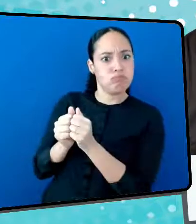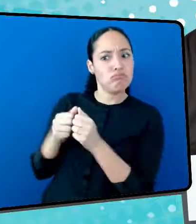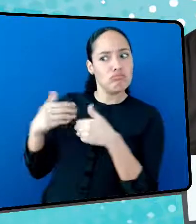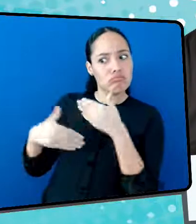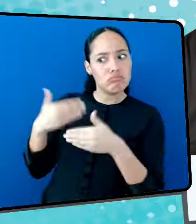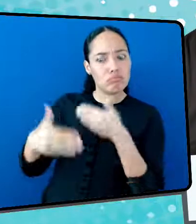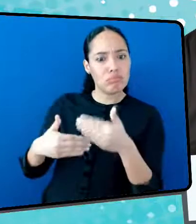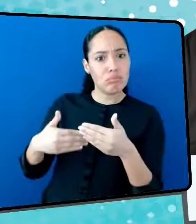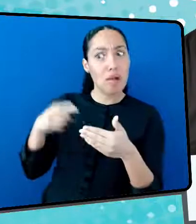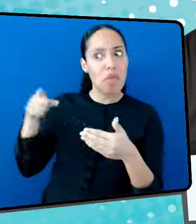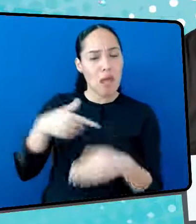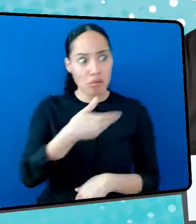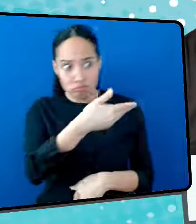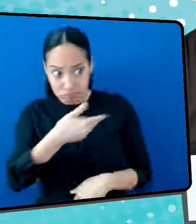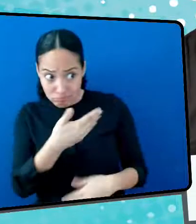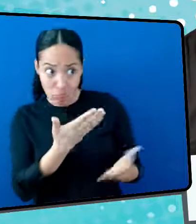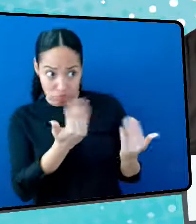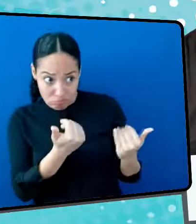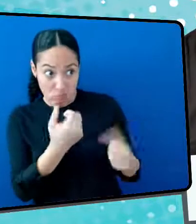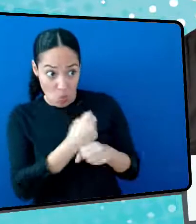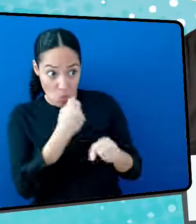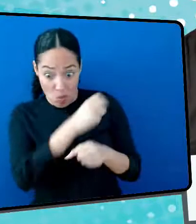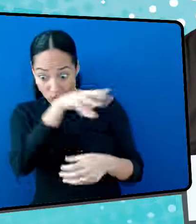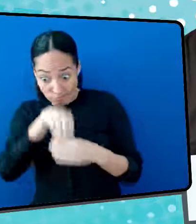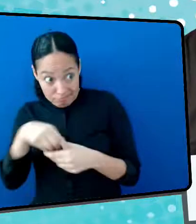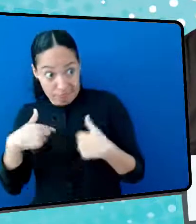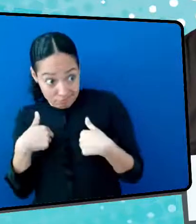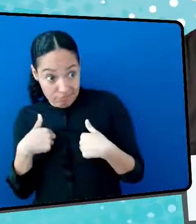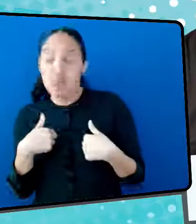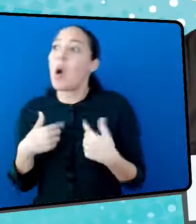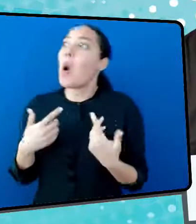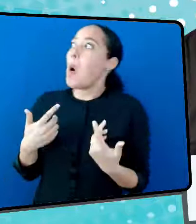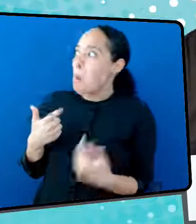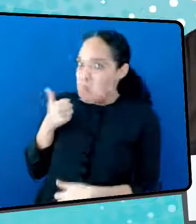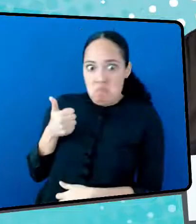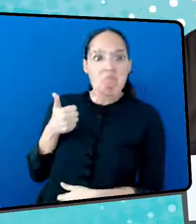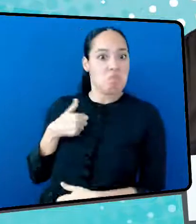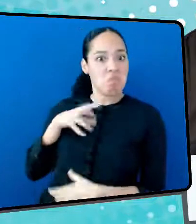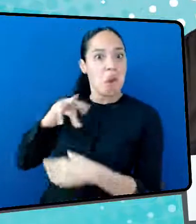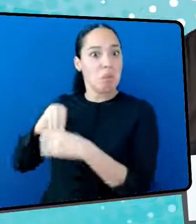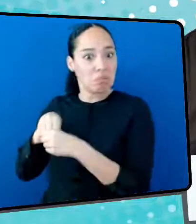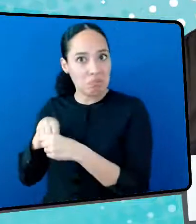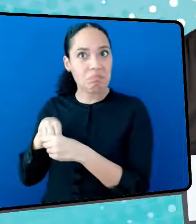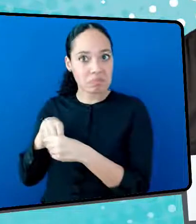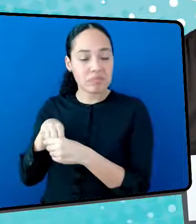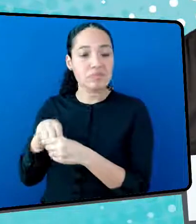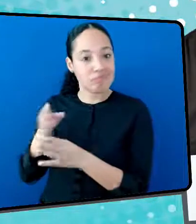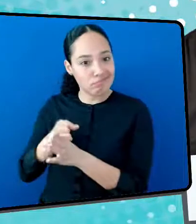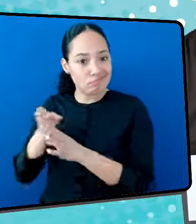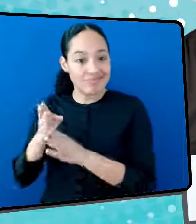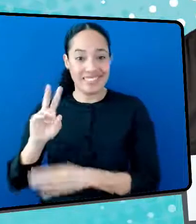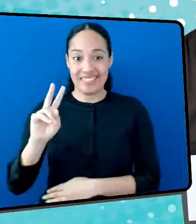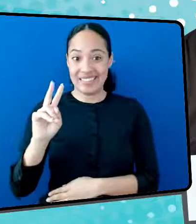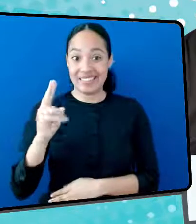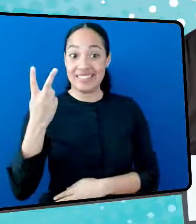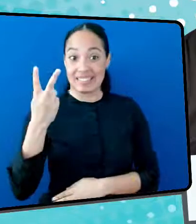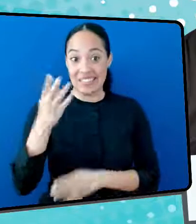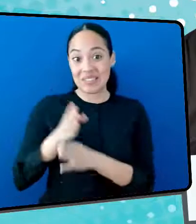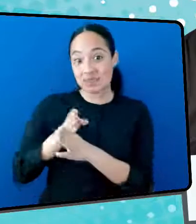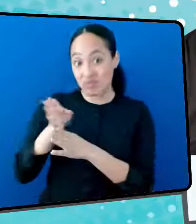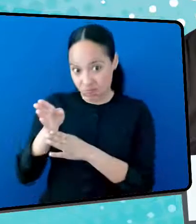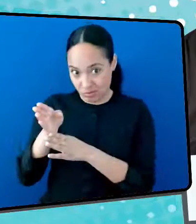said, yeah, that sounds interesting. So this is my second career. So it's 2 decades at University of Southampton. I've now been a decade at